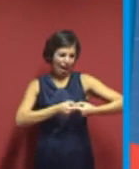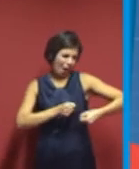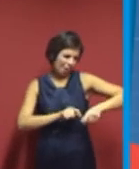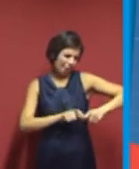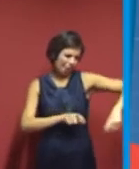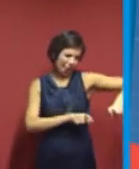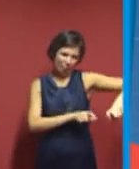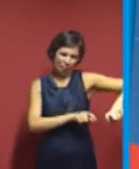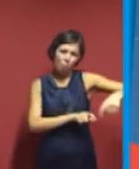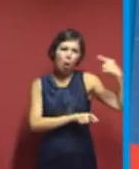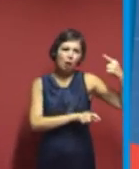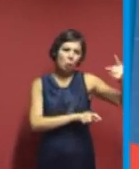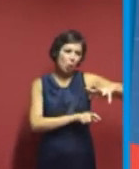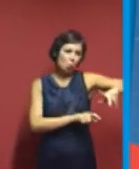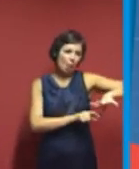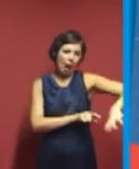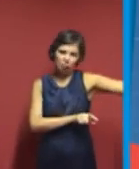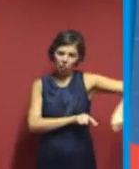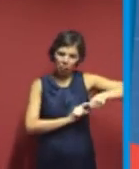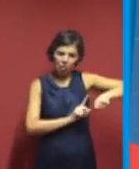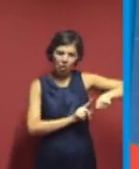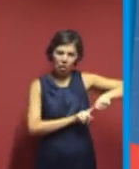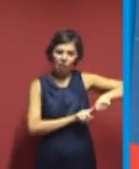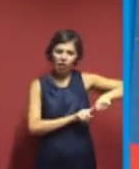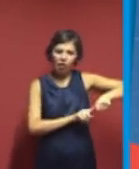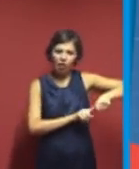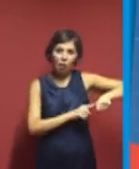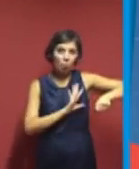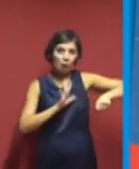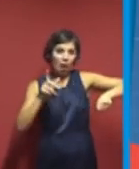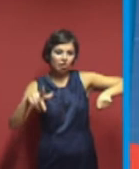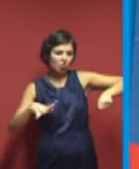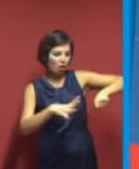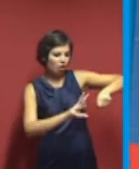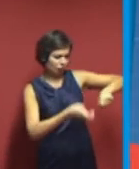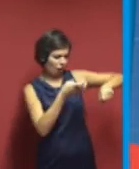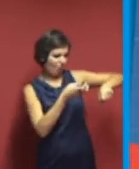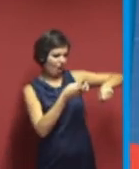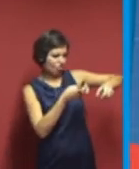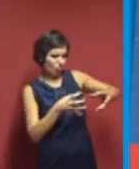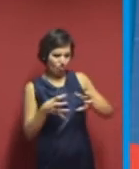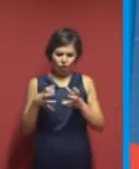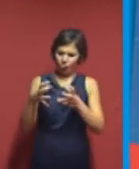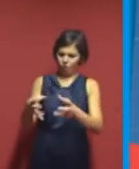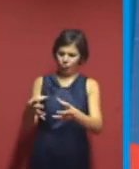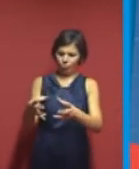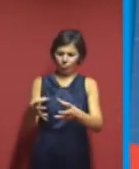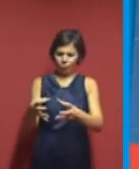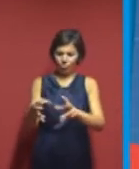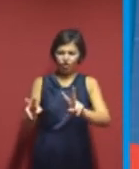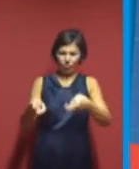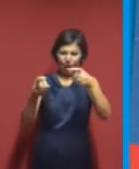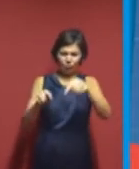just put the pedal on and we'll have a new lever for the door, possibly the bicycle itself was stolen. You